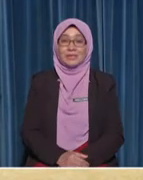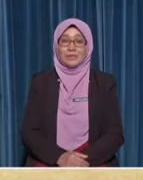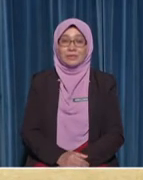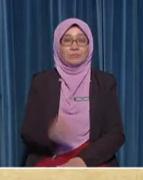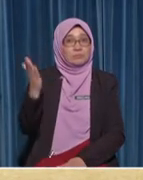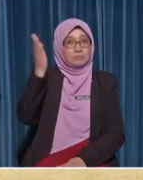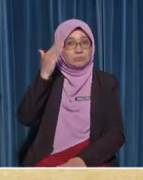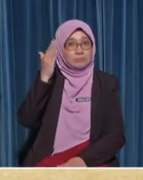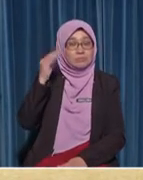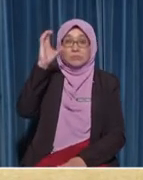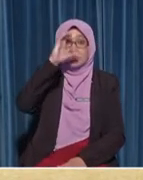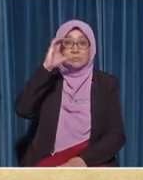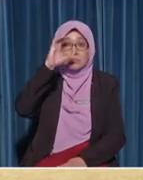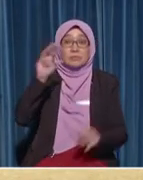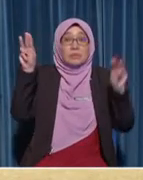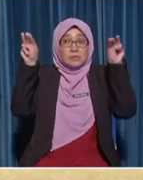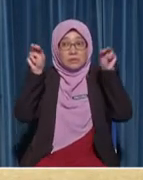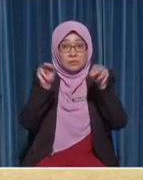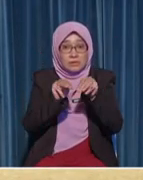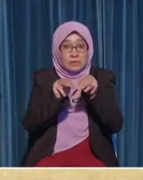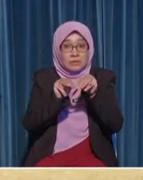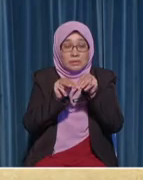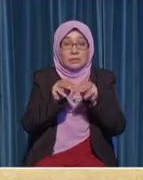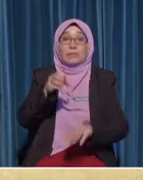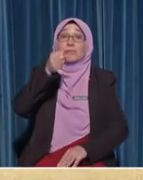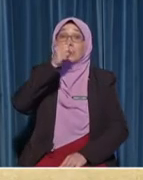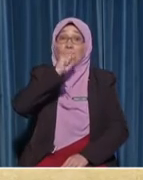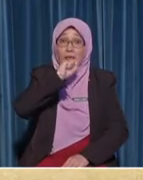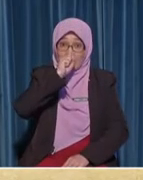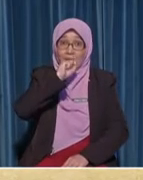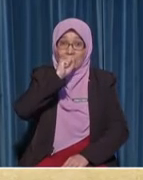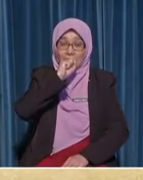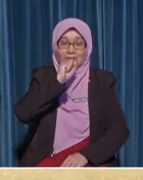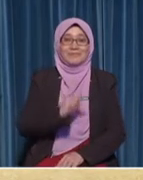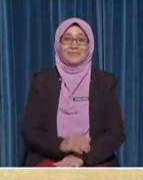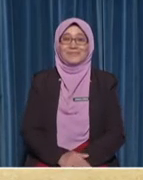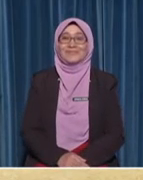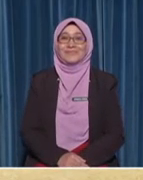kg. Let's find the mass for this ice cream.